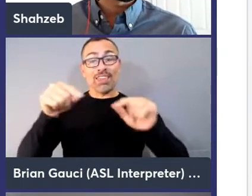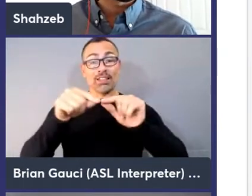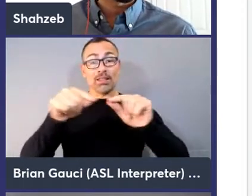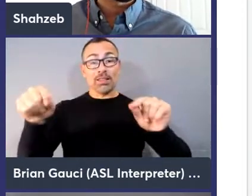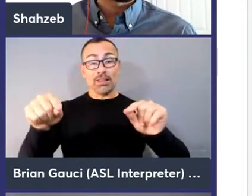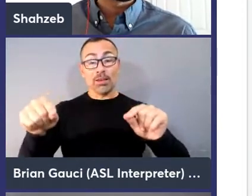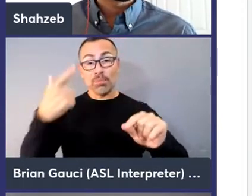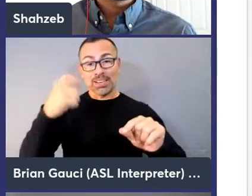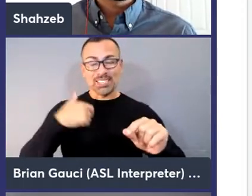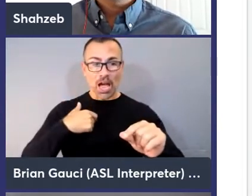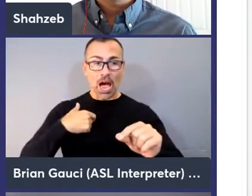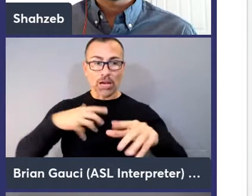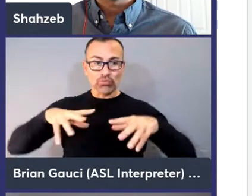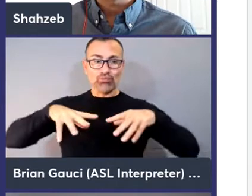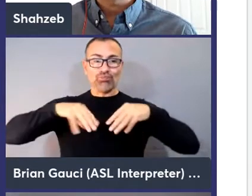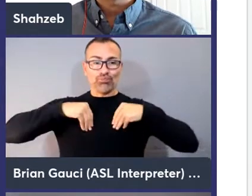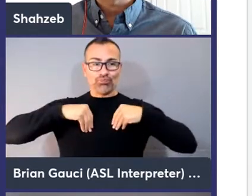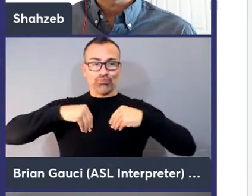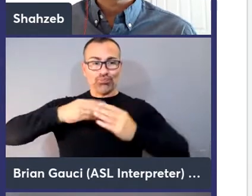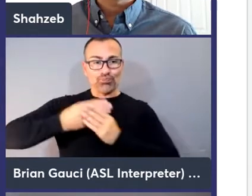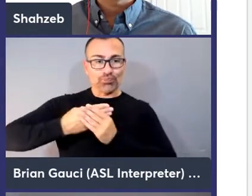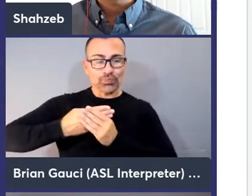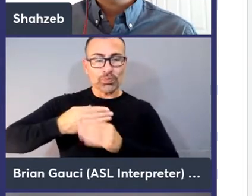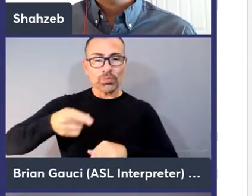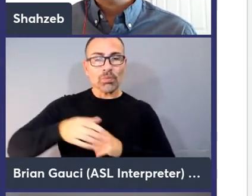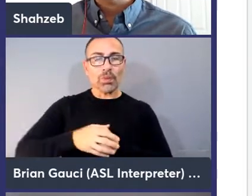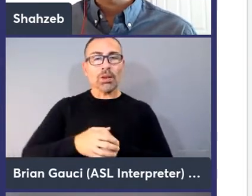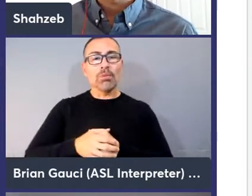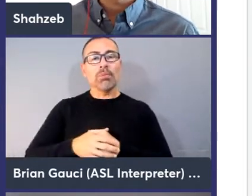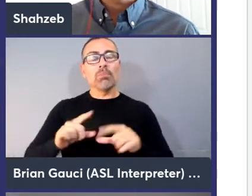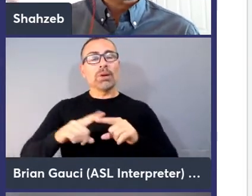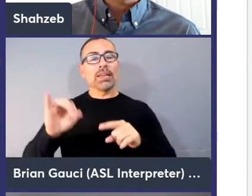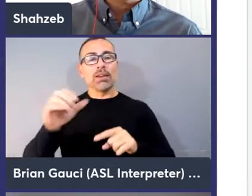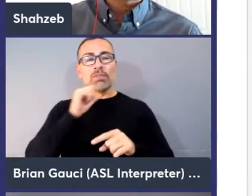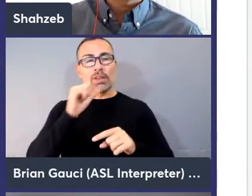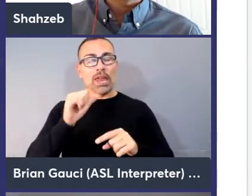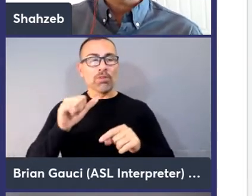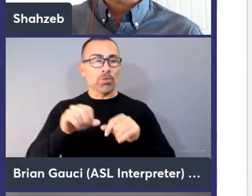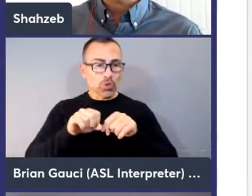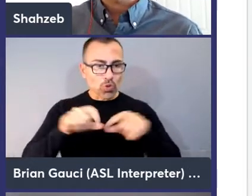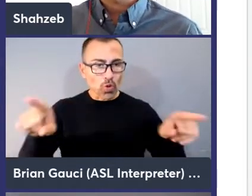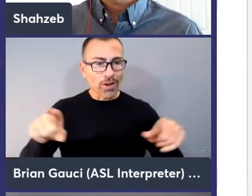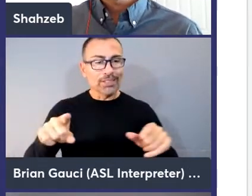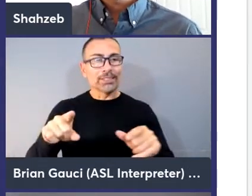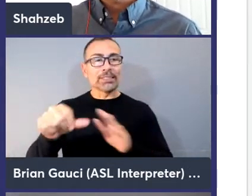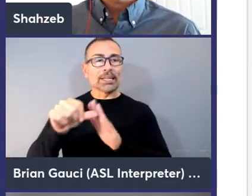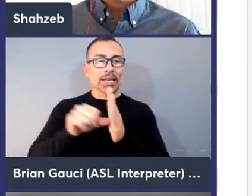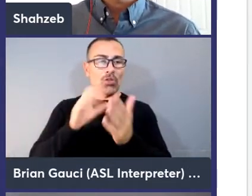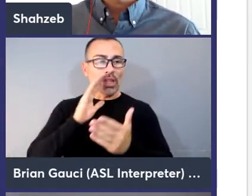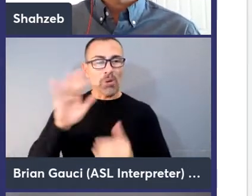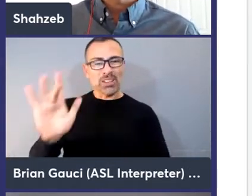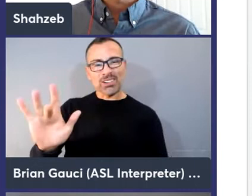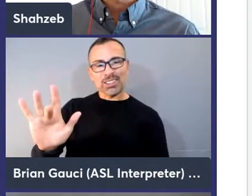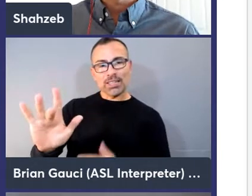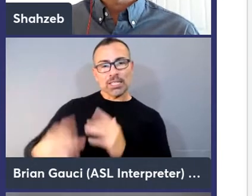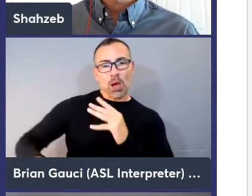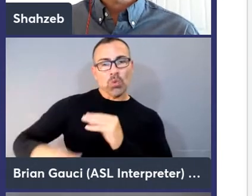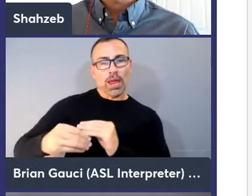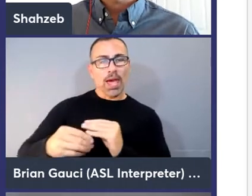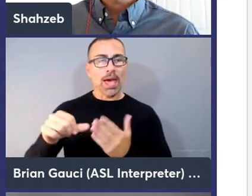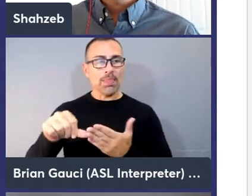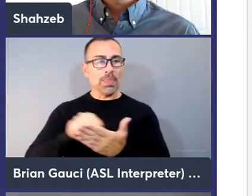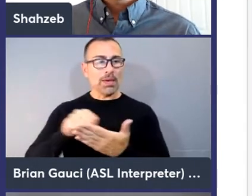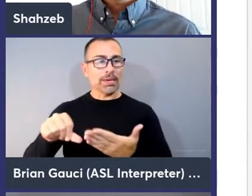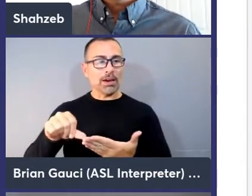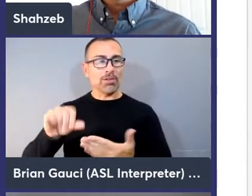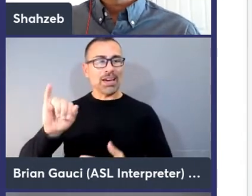doing this across account, I would click on this and I would give the account ID, just making sure that I would have the privileges to read from